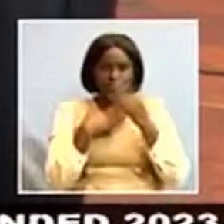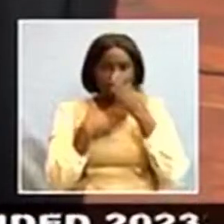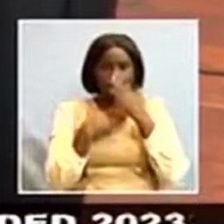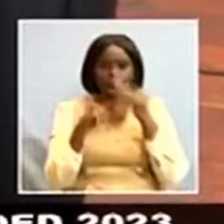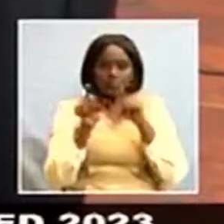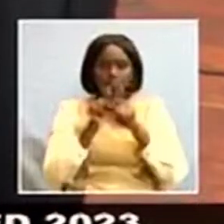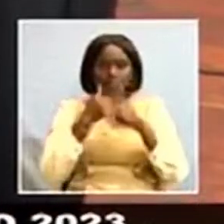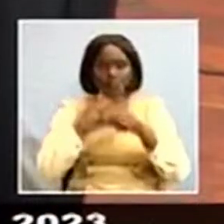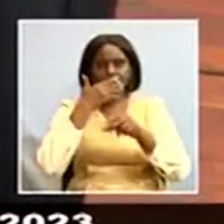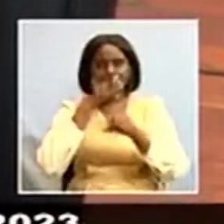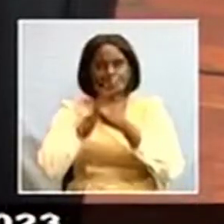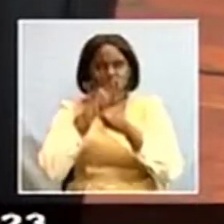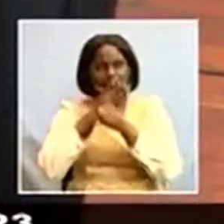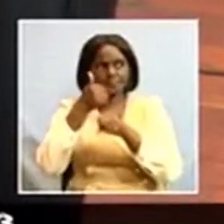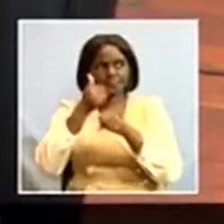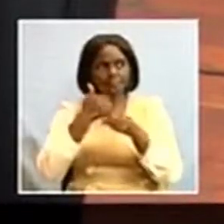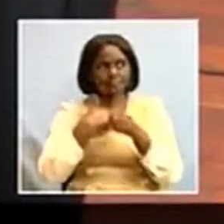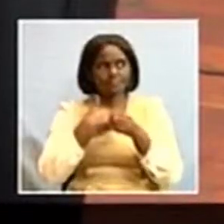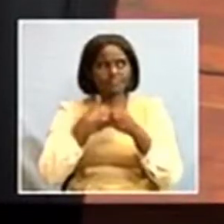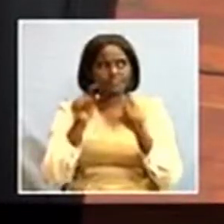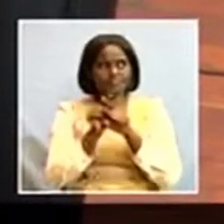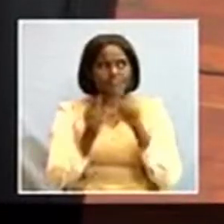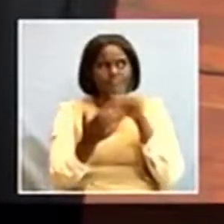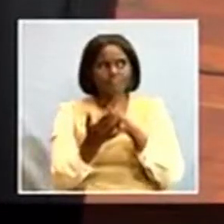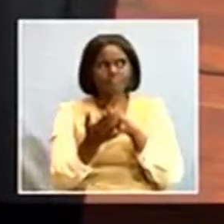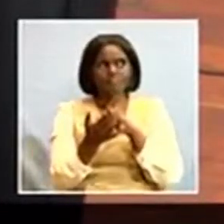they've committed themselves, and